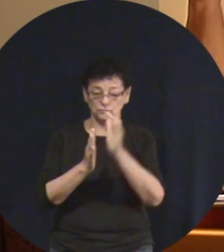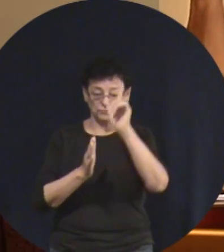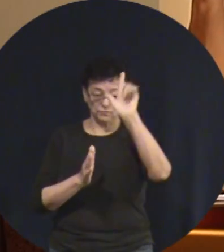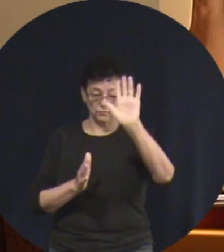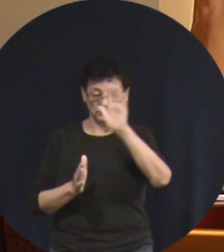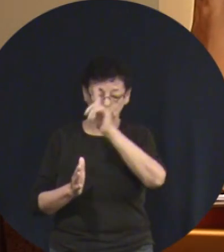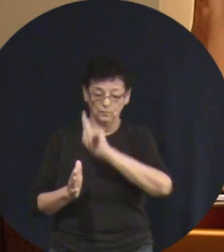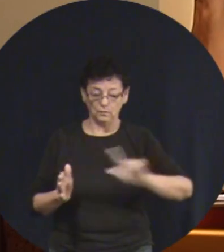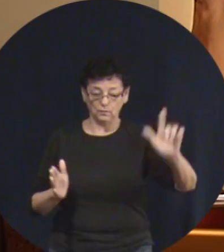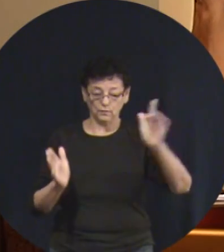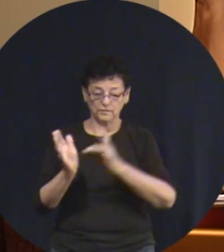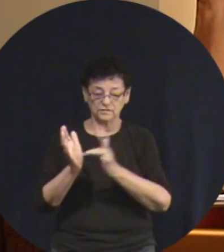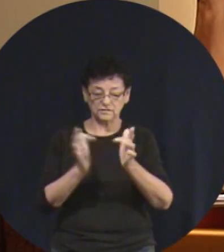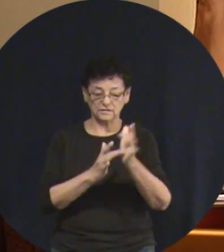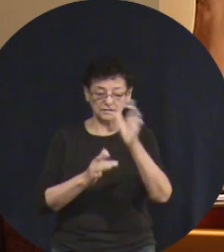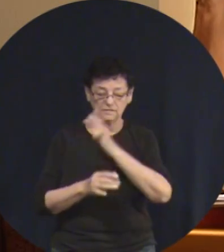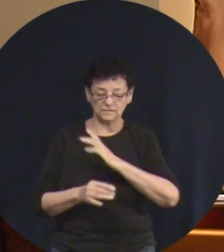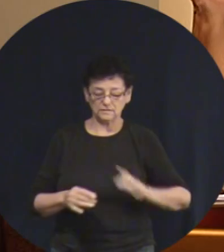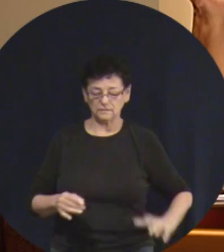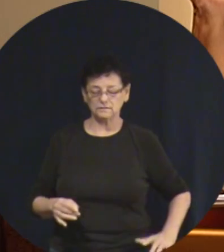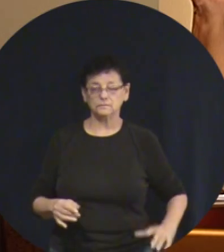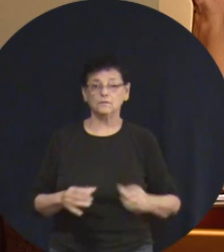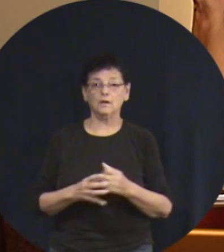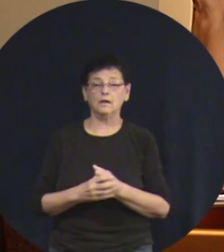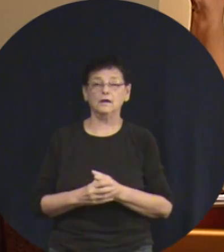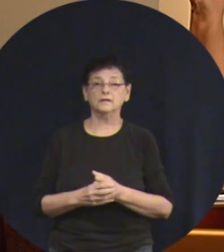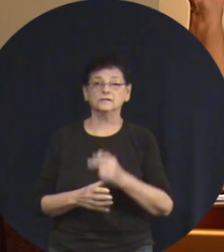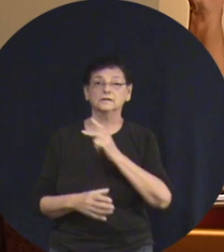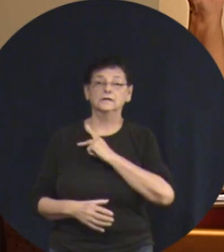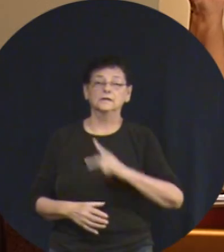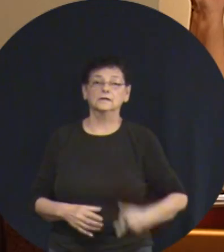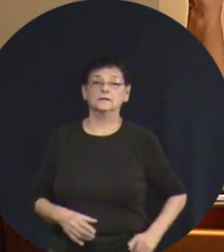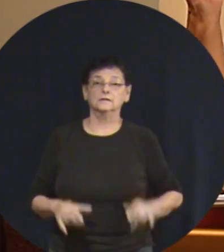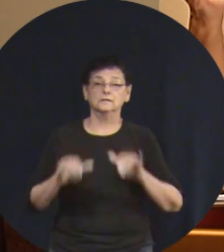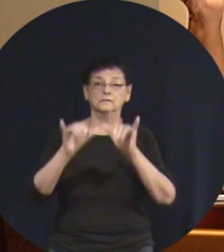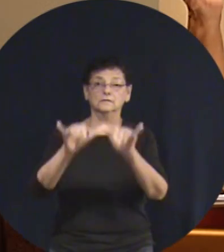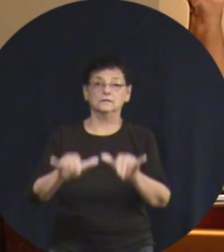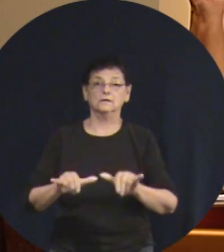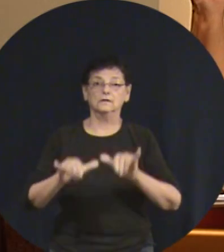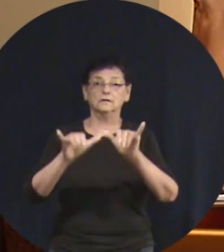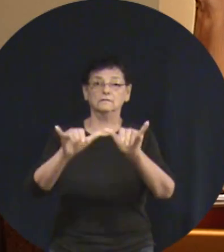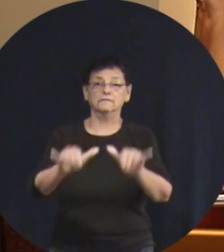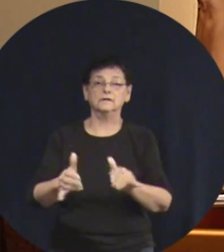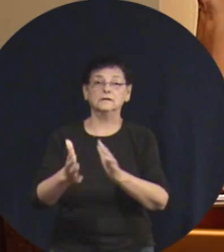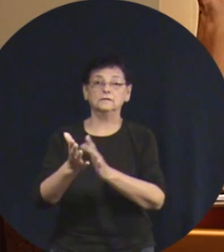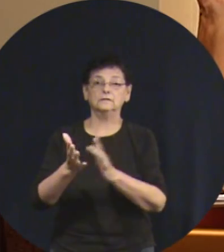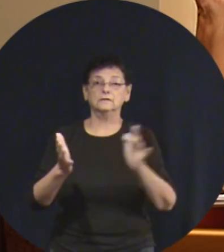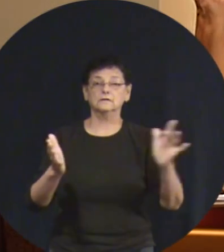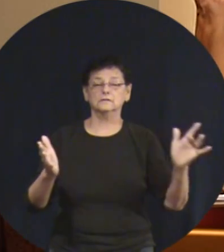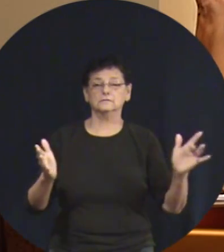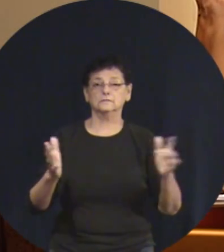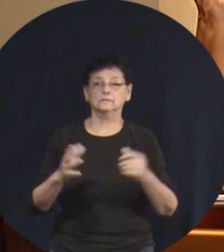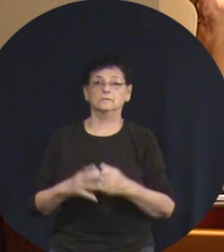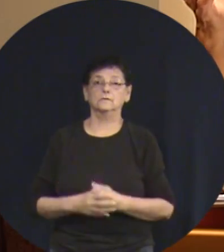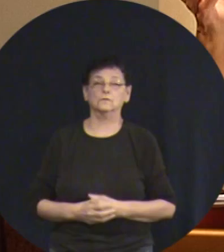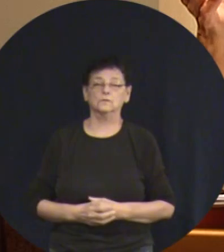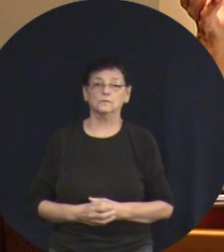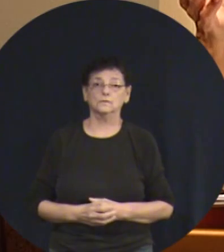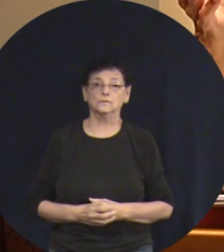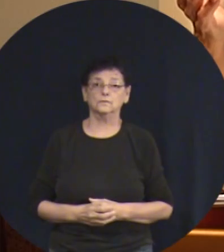Praise to you, Lord Jesus Christ, King of